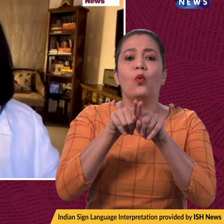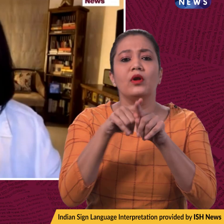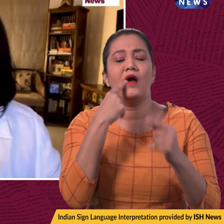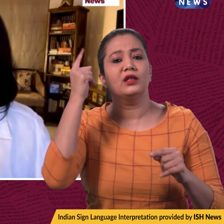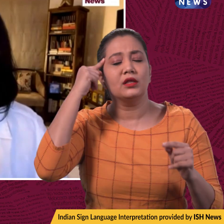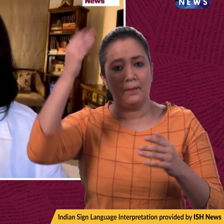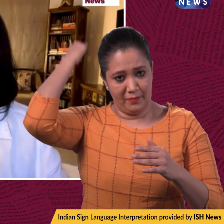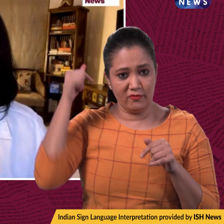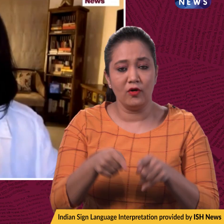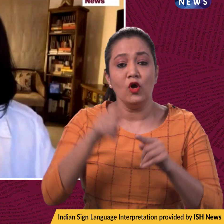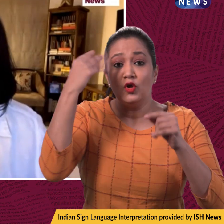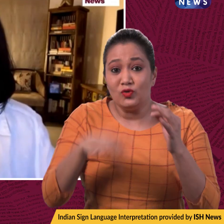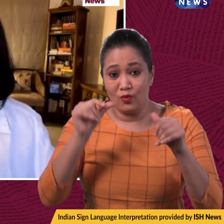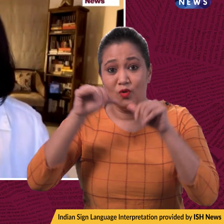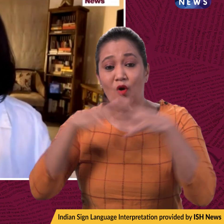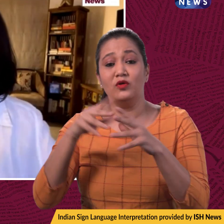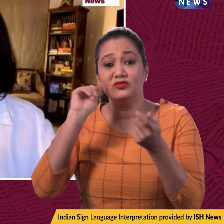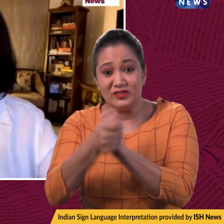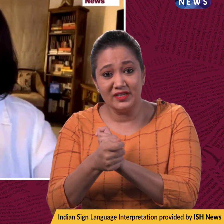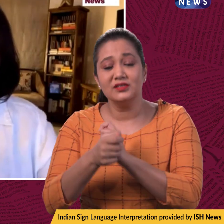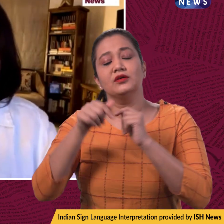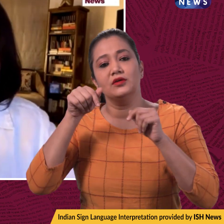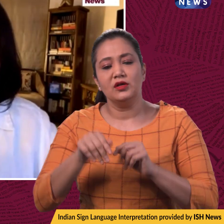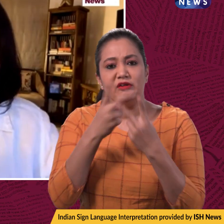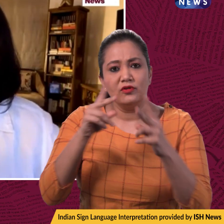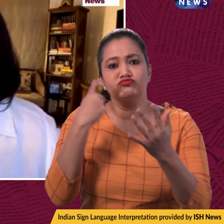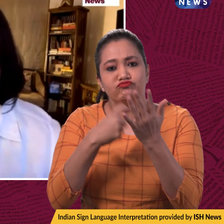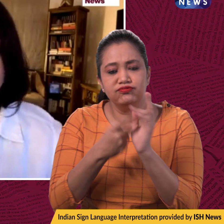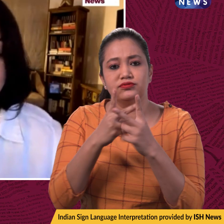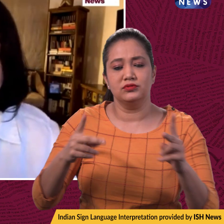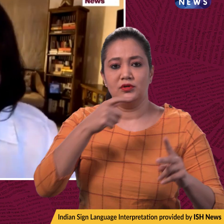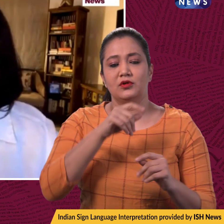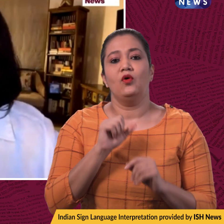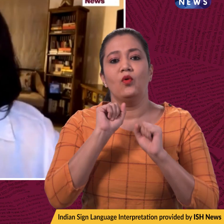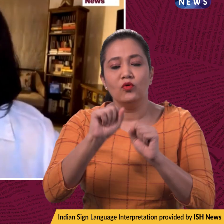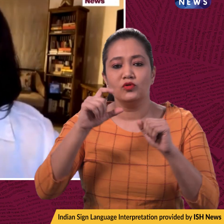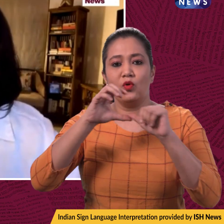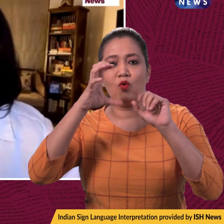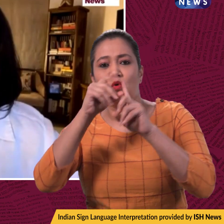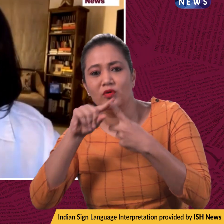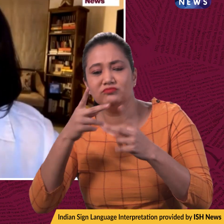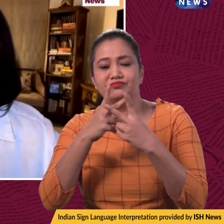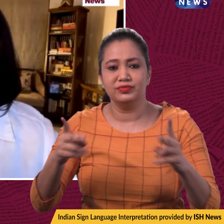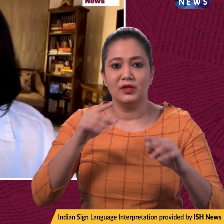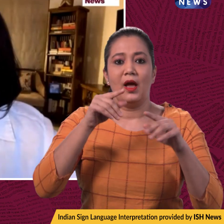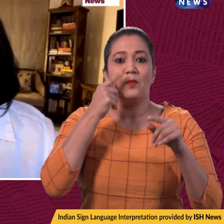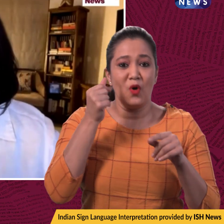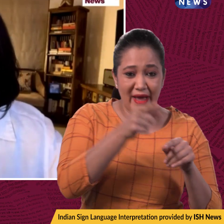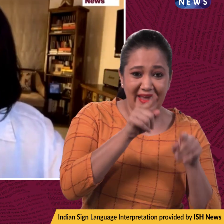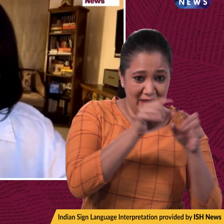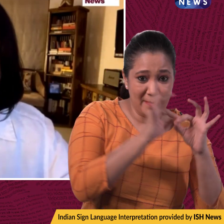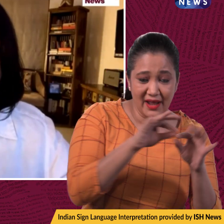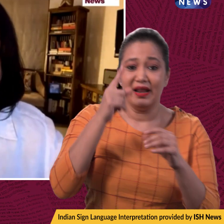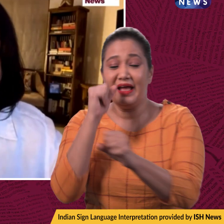registered partnership in Switzerland. The new law also changes several provisions in the Swiss Civil Code to replace the words bride